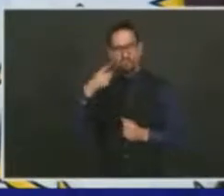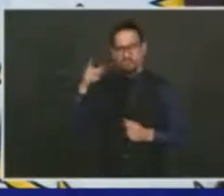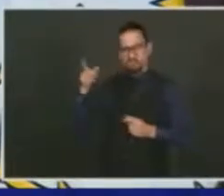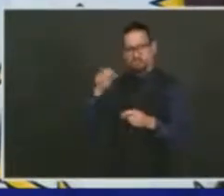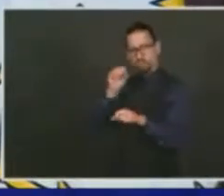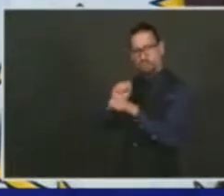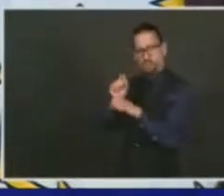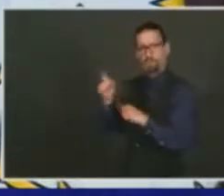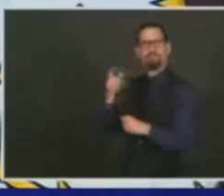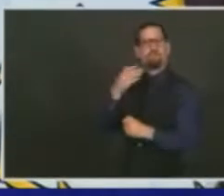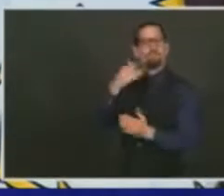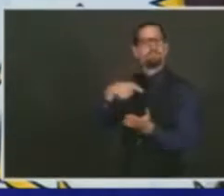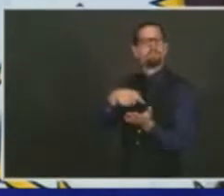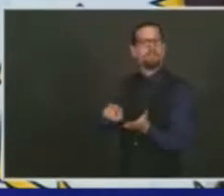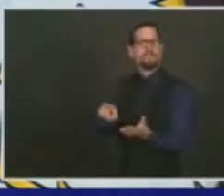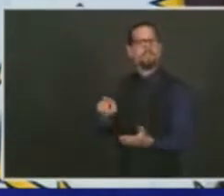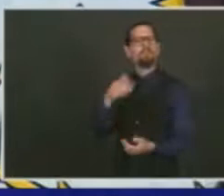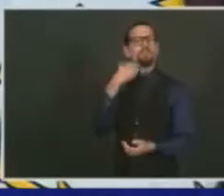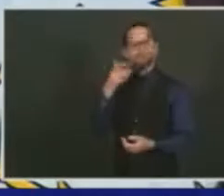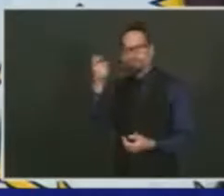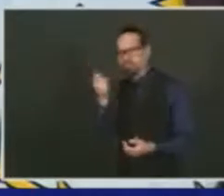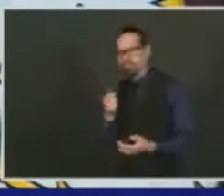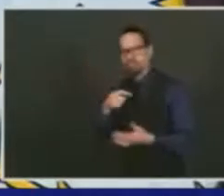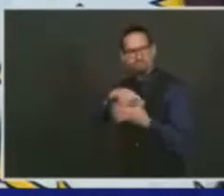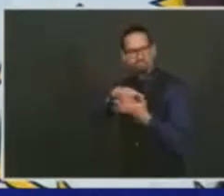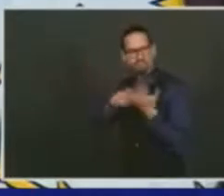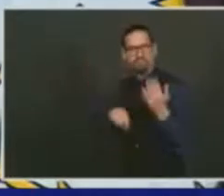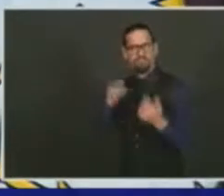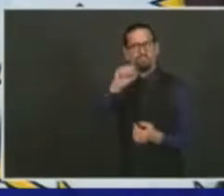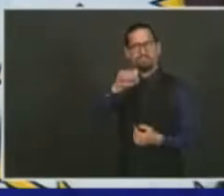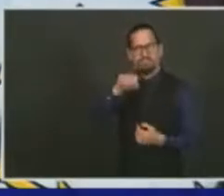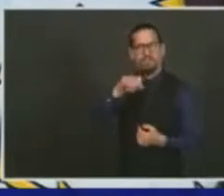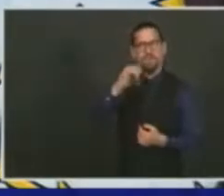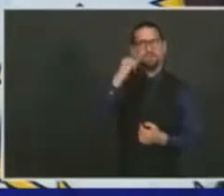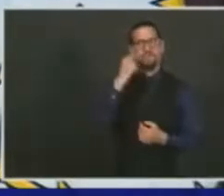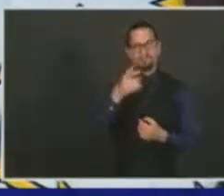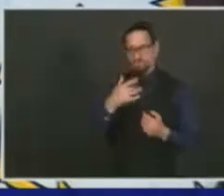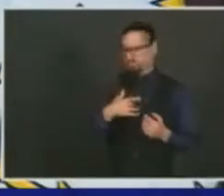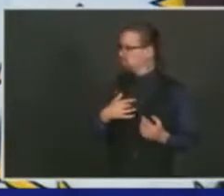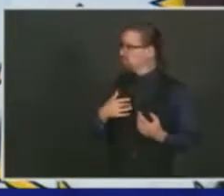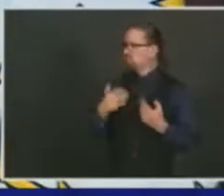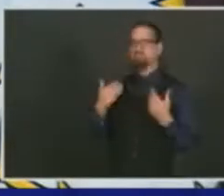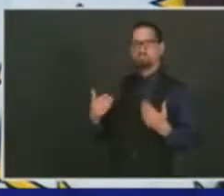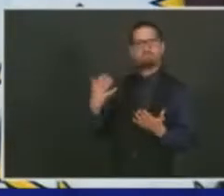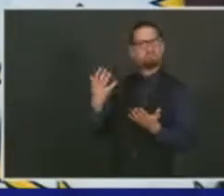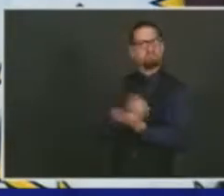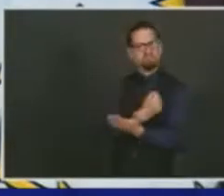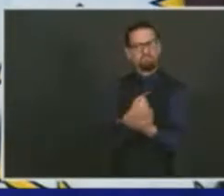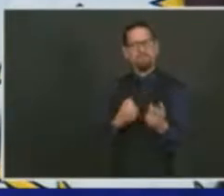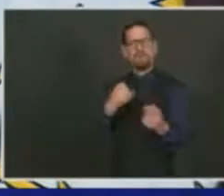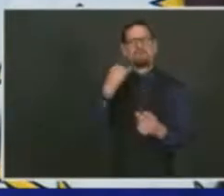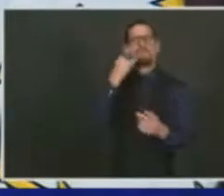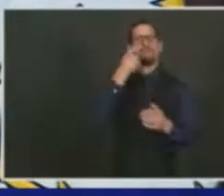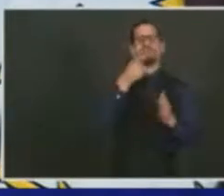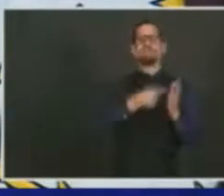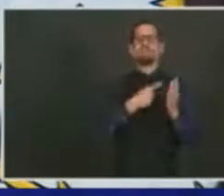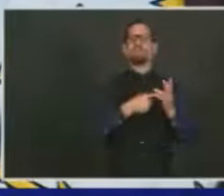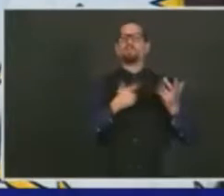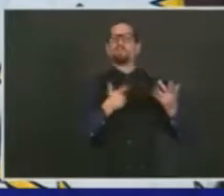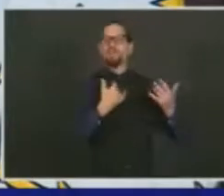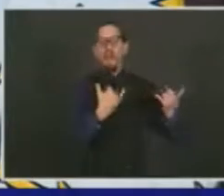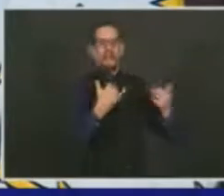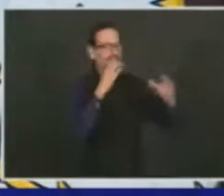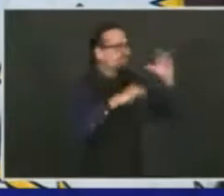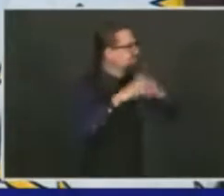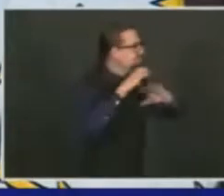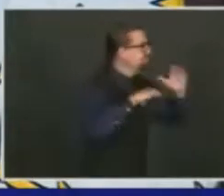If you have any inclination to want to do this kind of work, maybe you're looking for a job, maybe you just